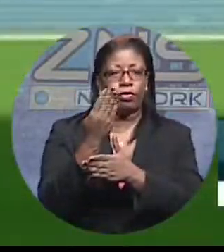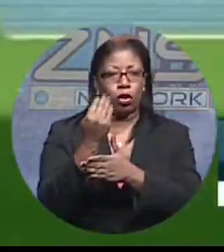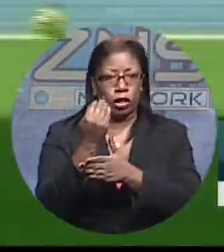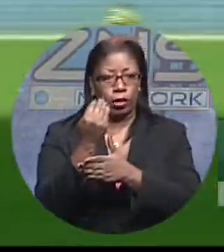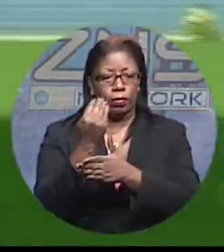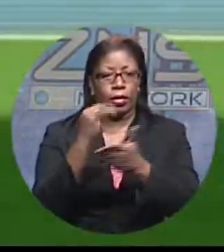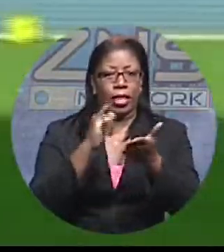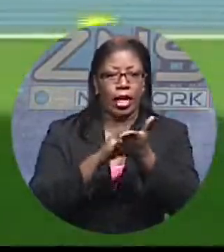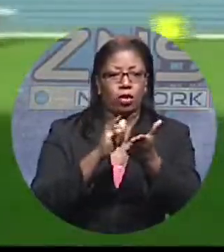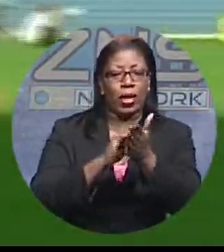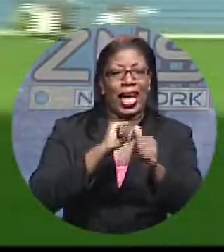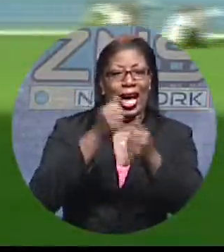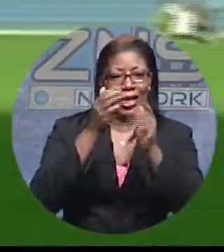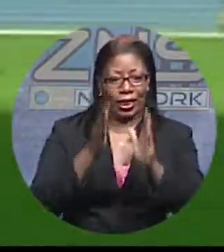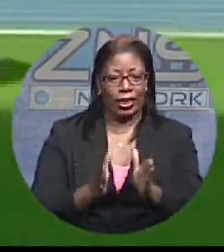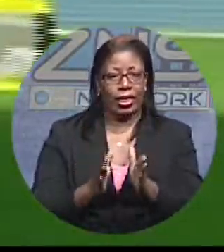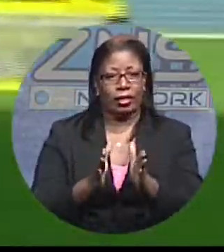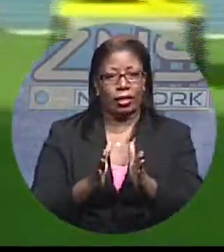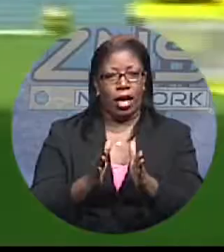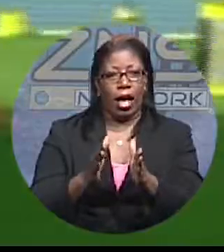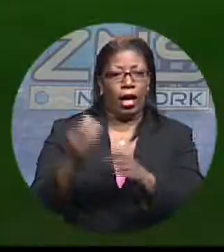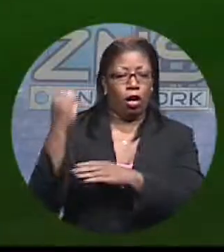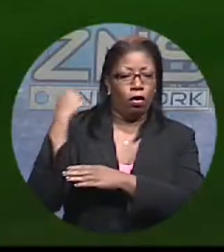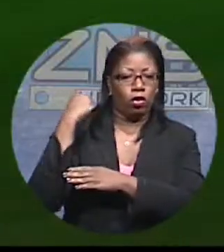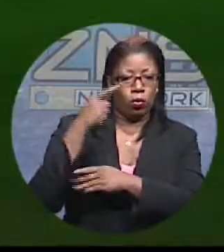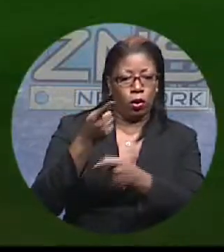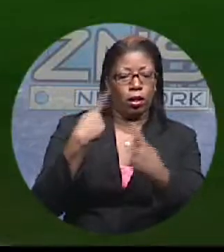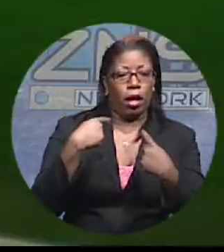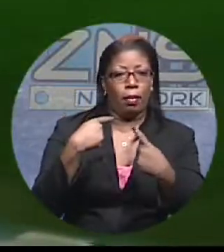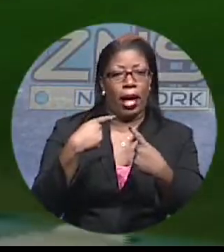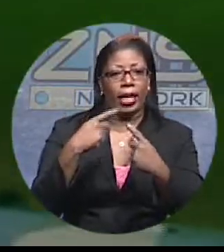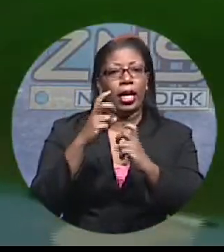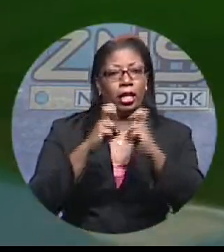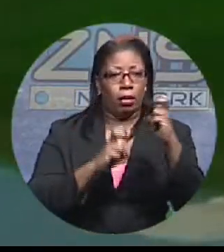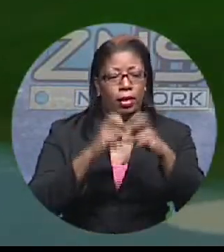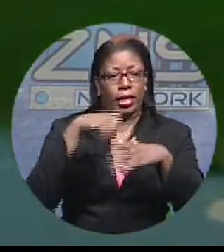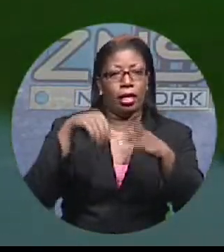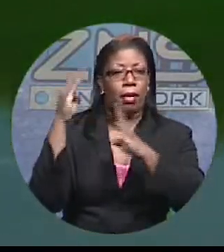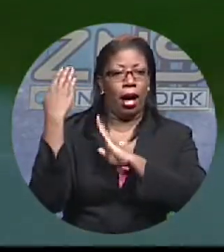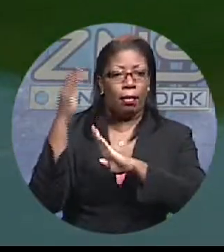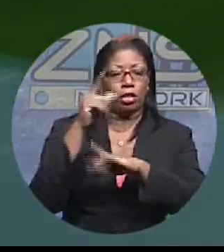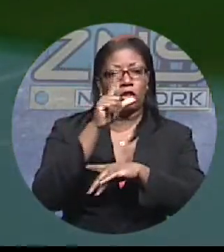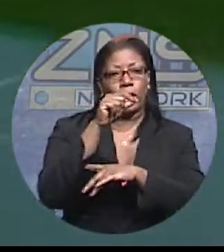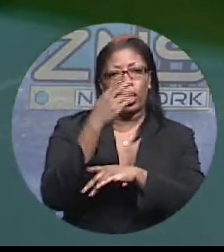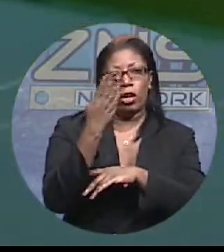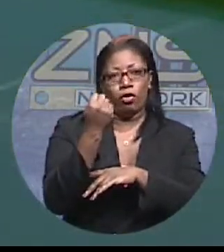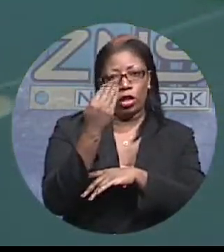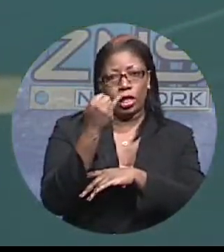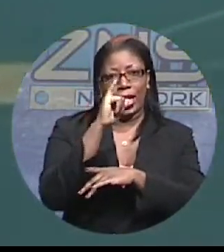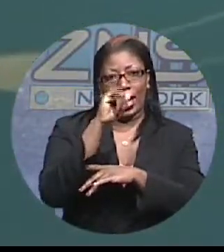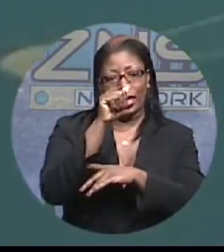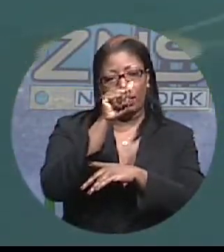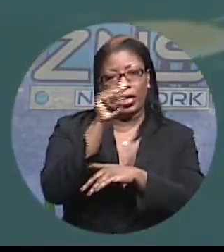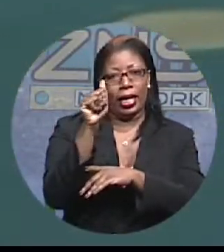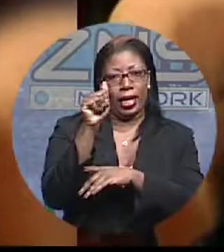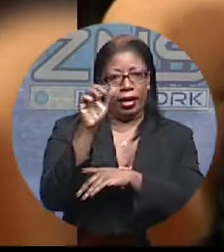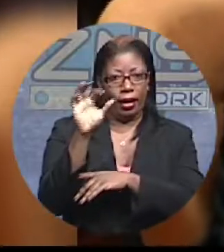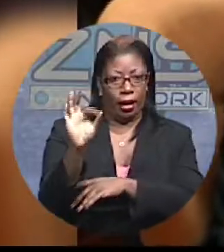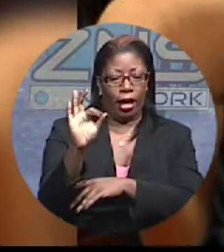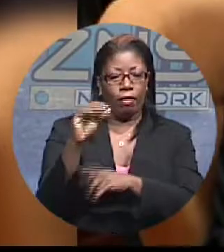1,000 athletes and officials from more than 200 countries will compete in the Bahamas at the 2014 IAAF World